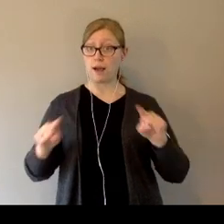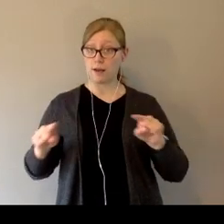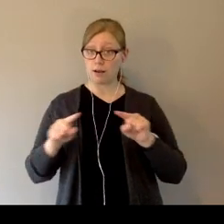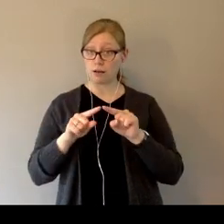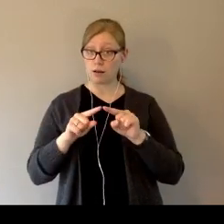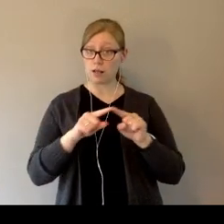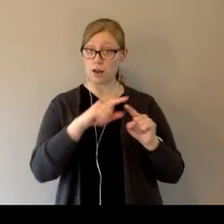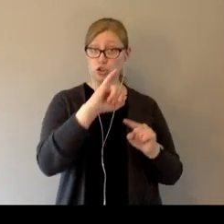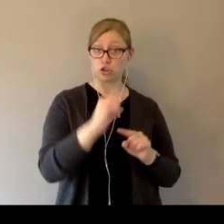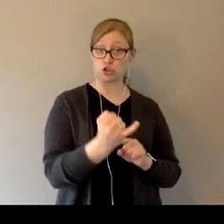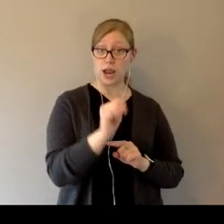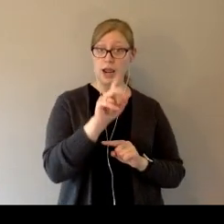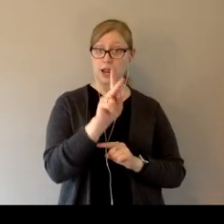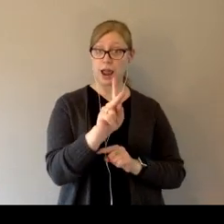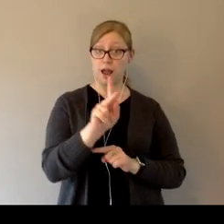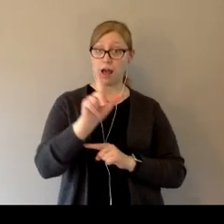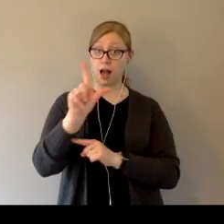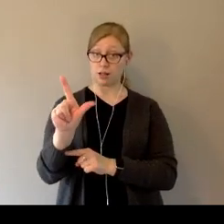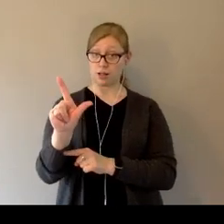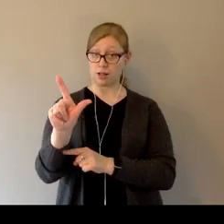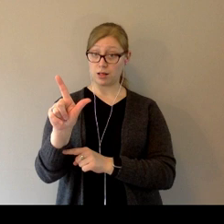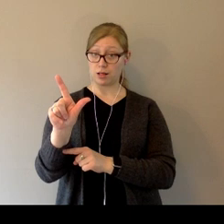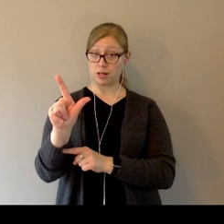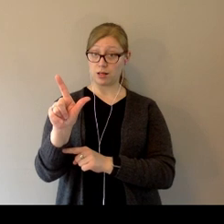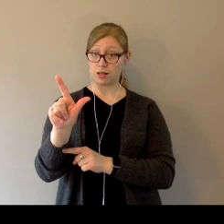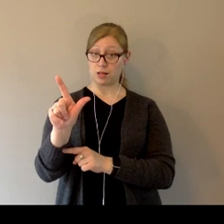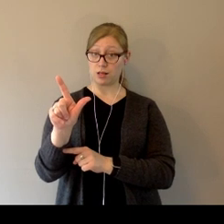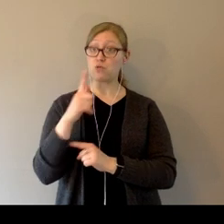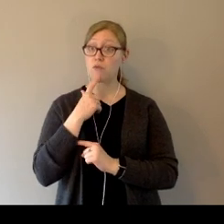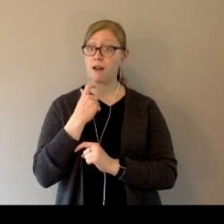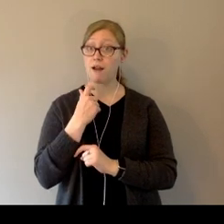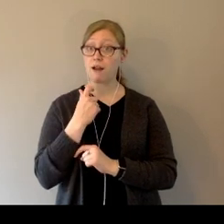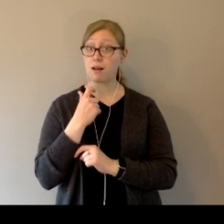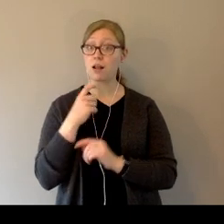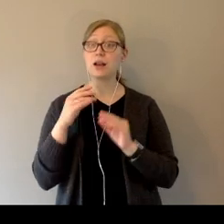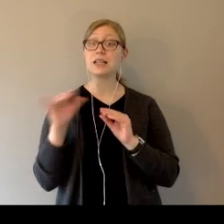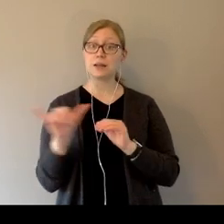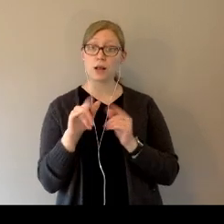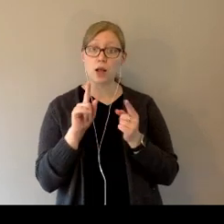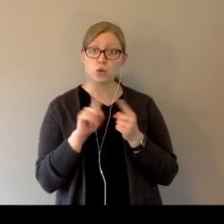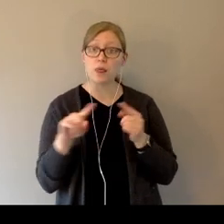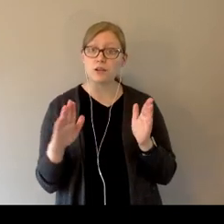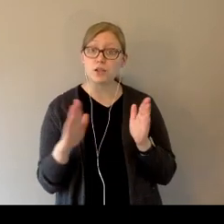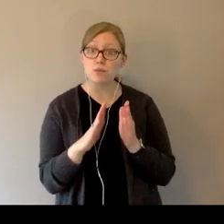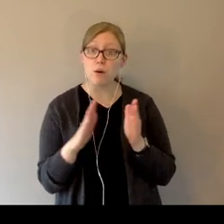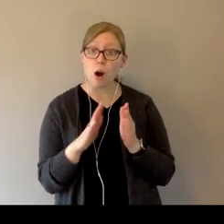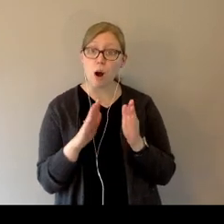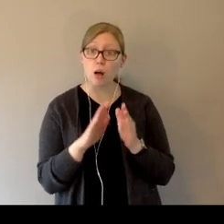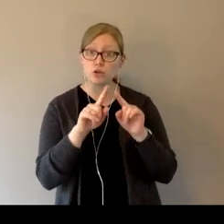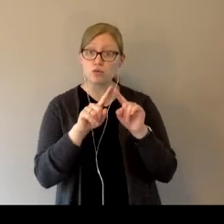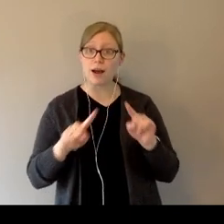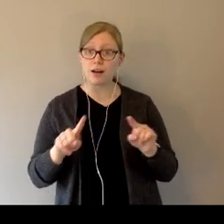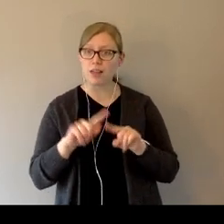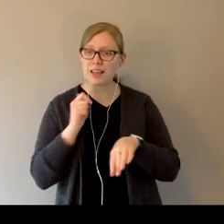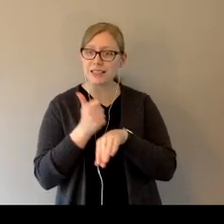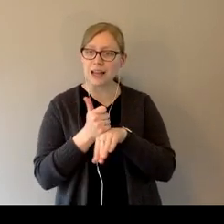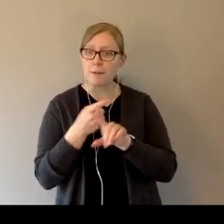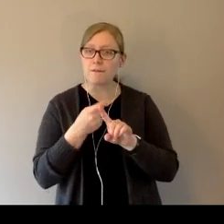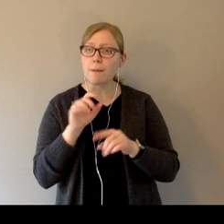JKL, is similar to the smaller triangle that's formed from the midpoints of each of